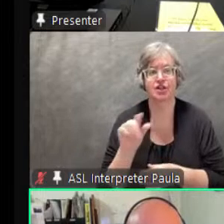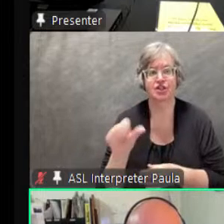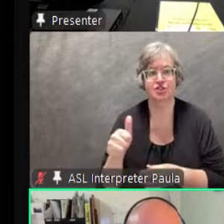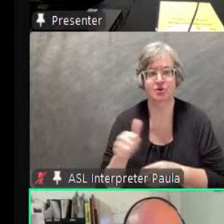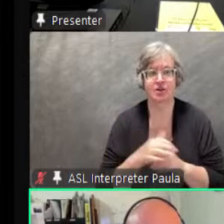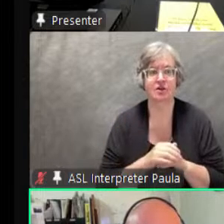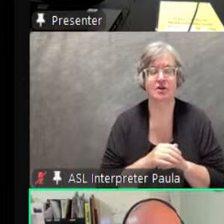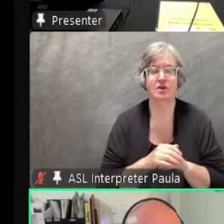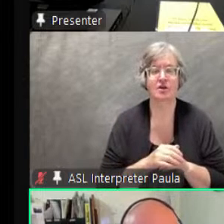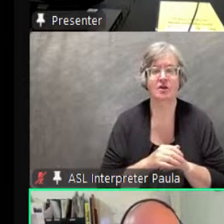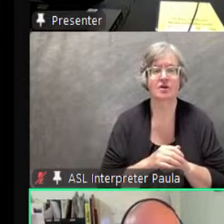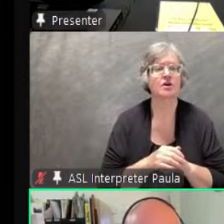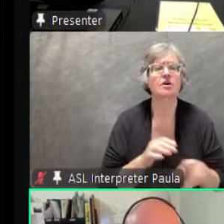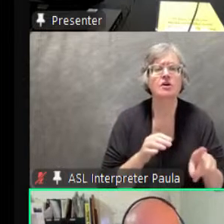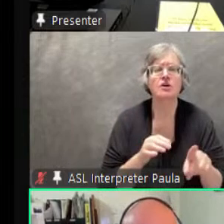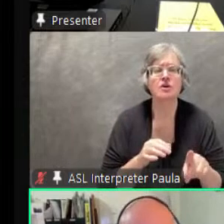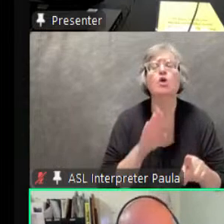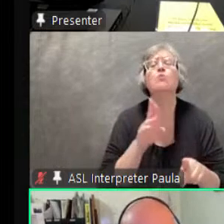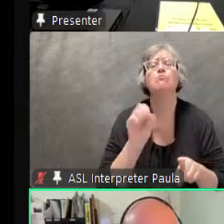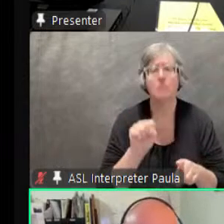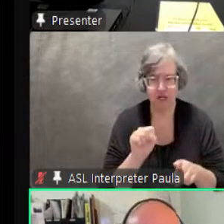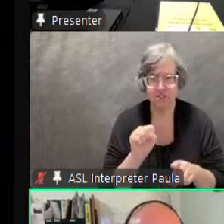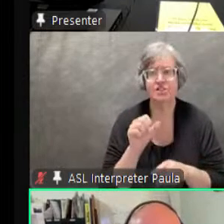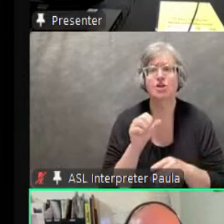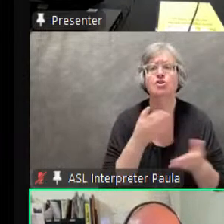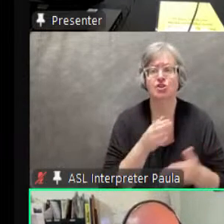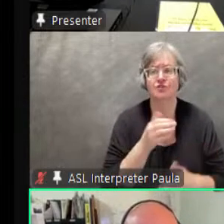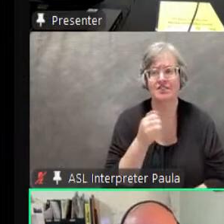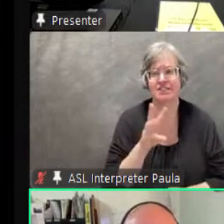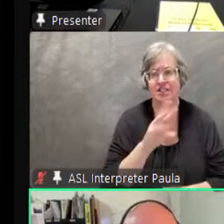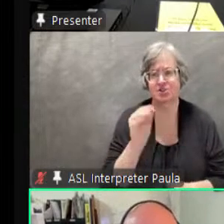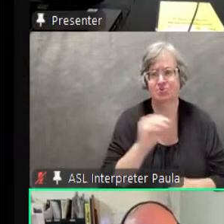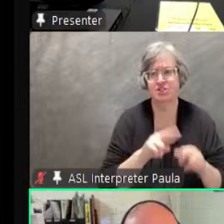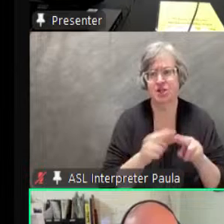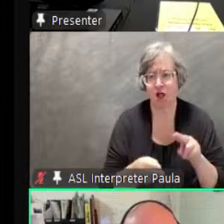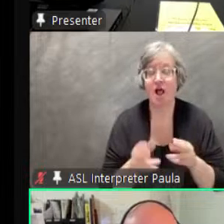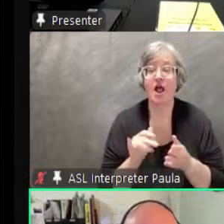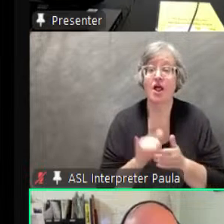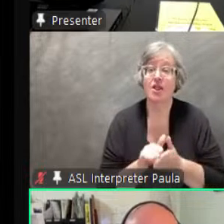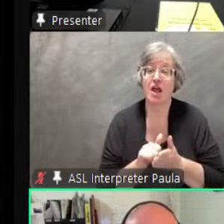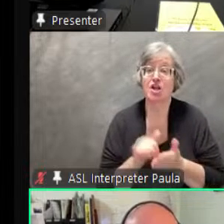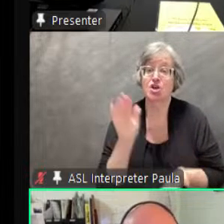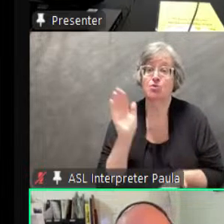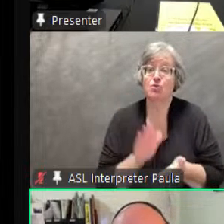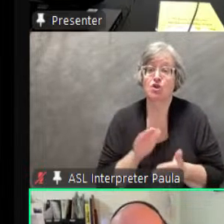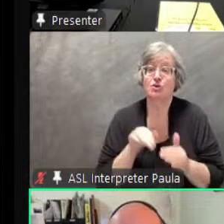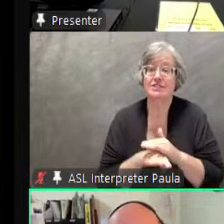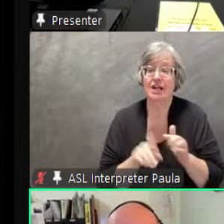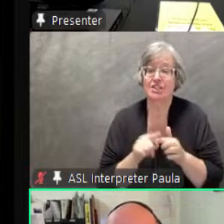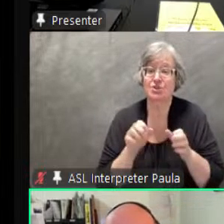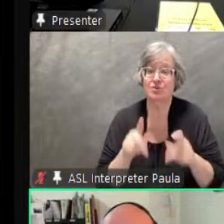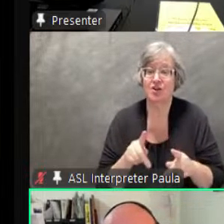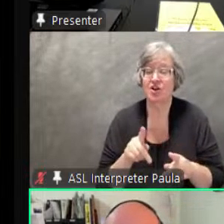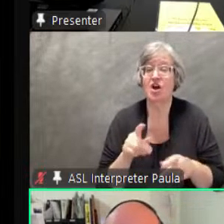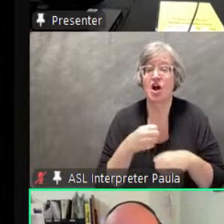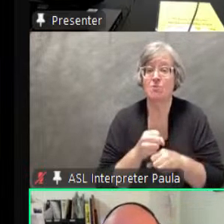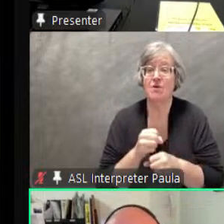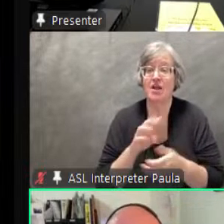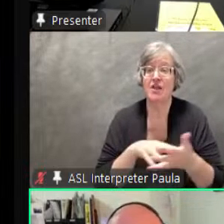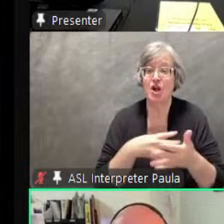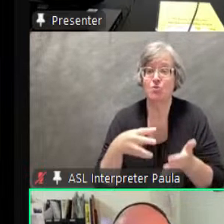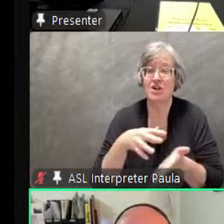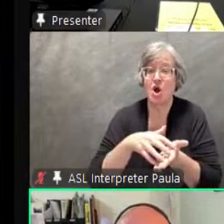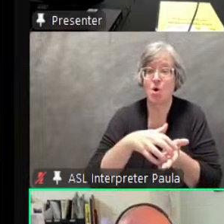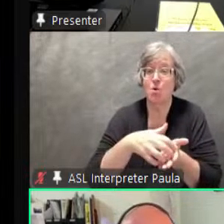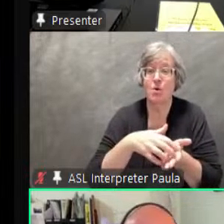and 10%, bus service 16%. This reduced access to opportunity by weakening the grid, and this service was